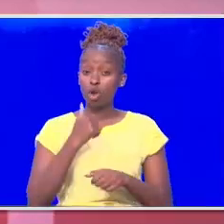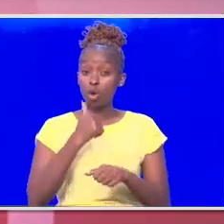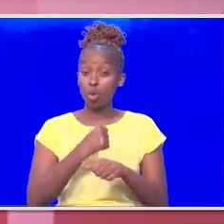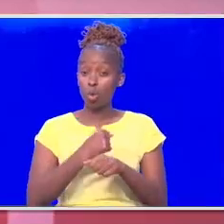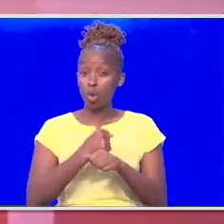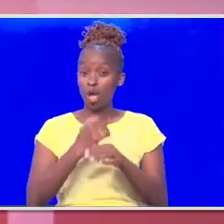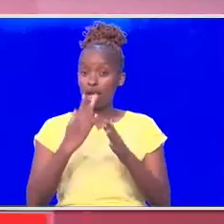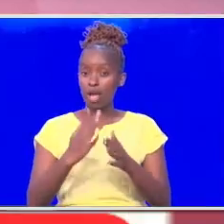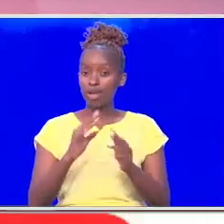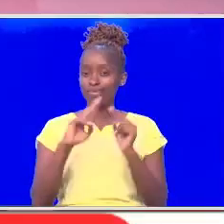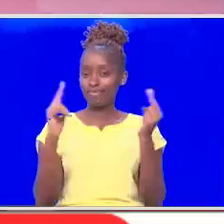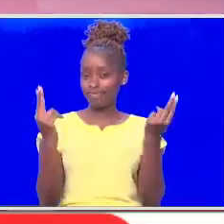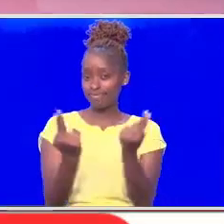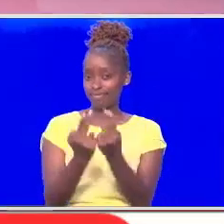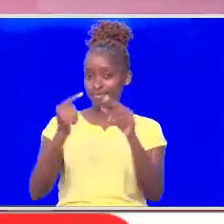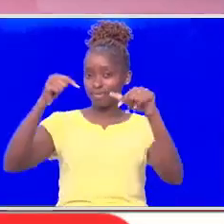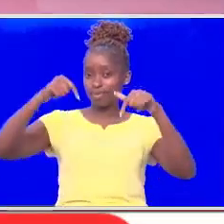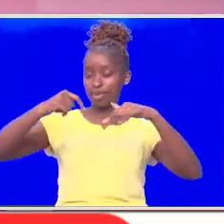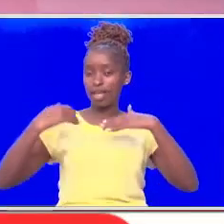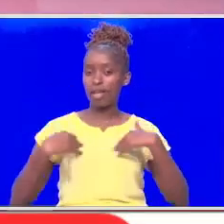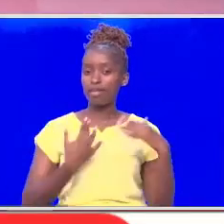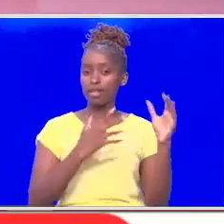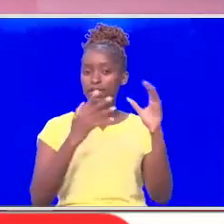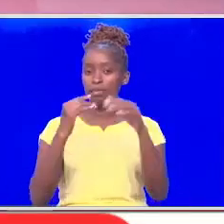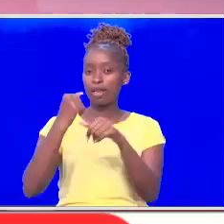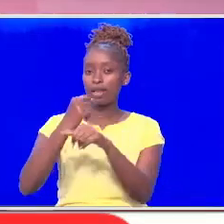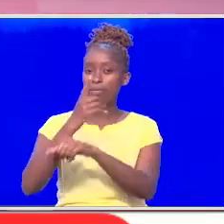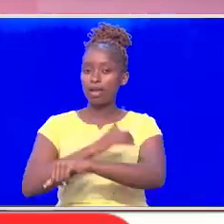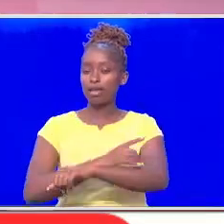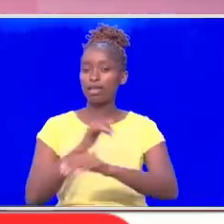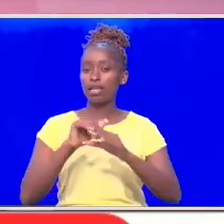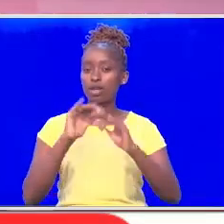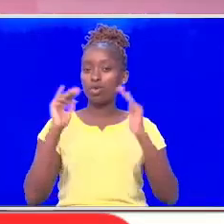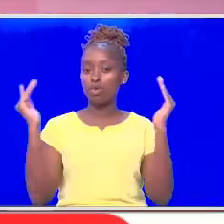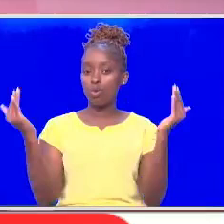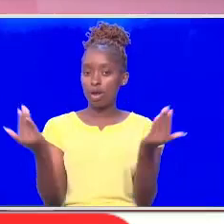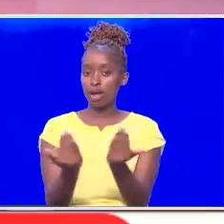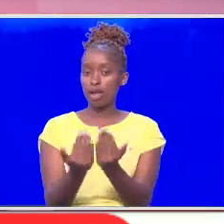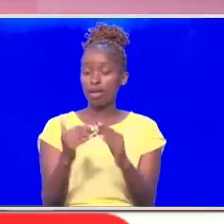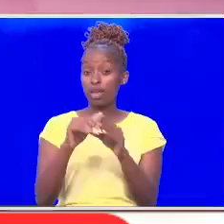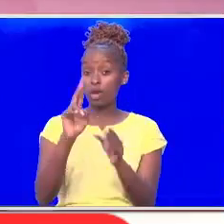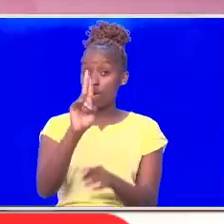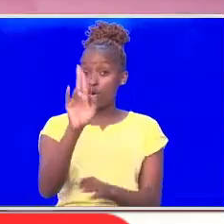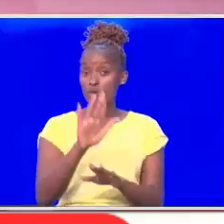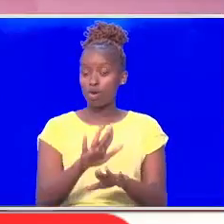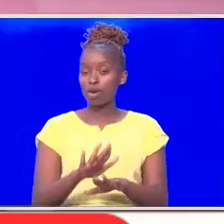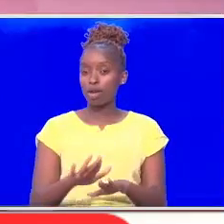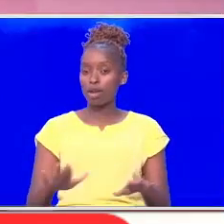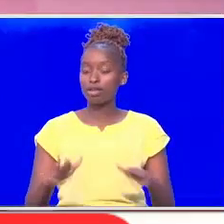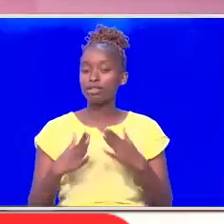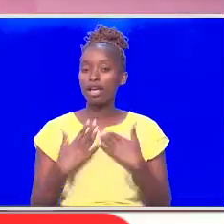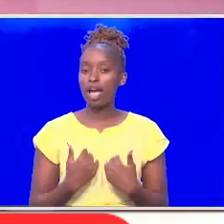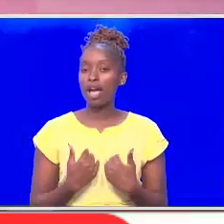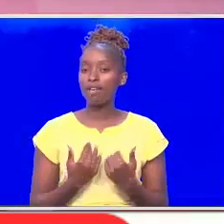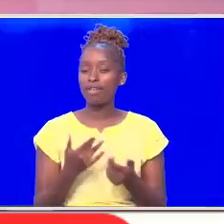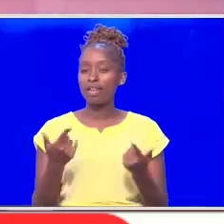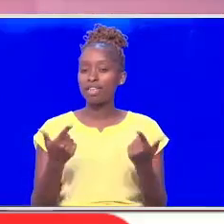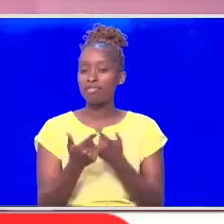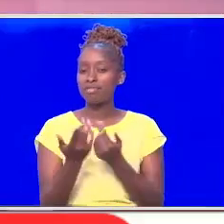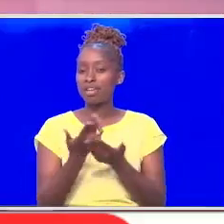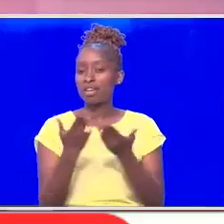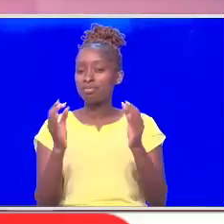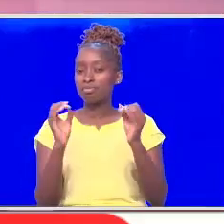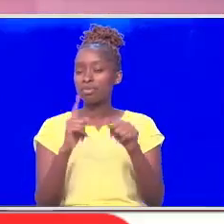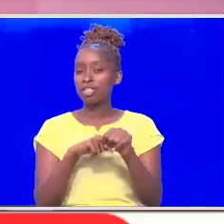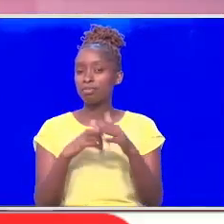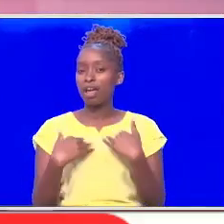United today to celebrate Labor Day all around the world. At Uhuru Gardens, it wasn't any different as purple dominated the